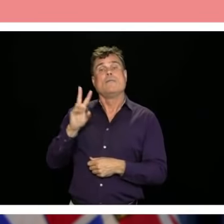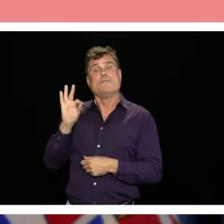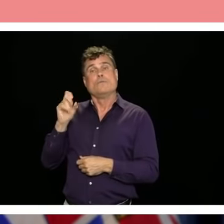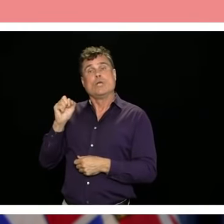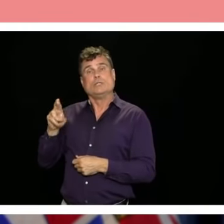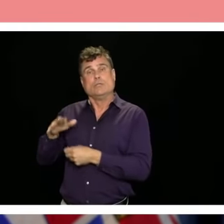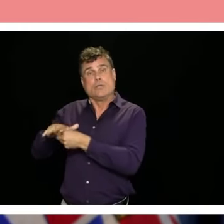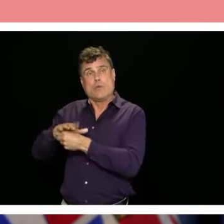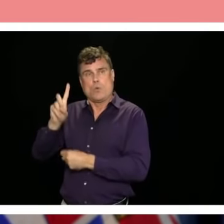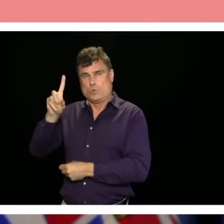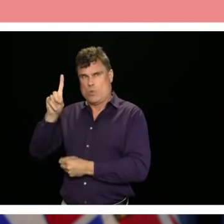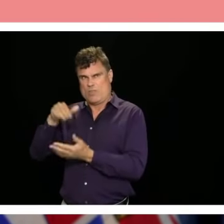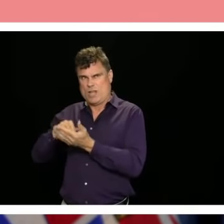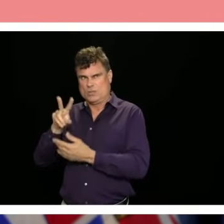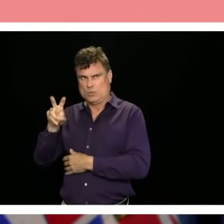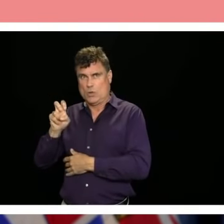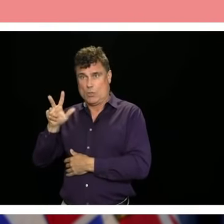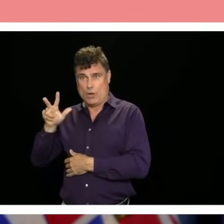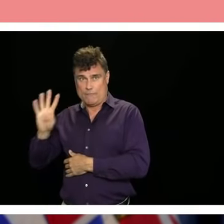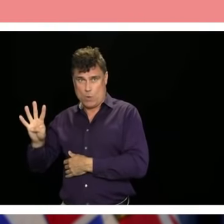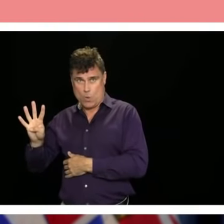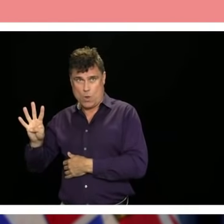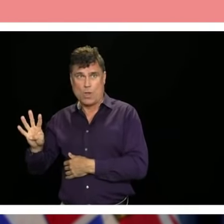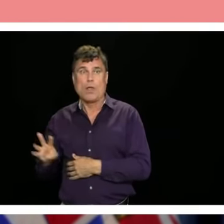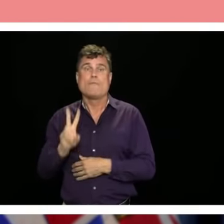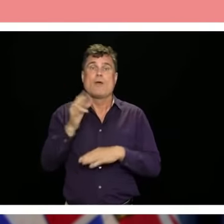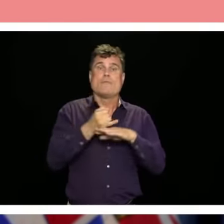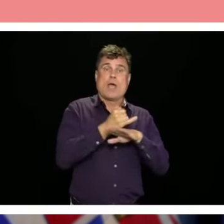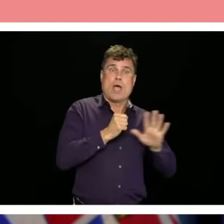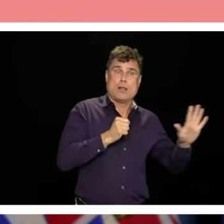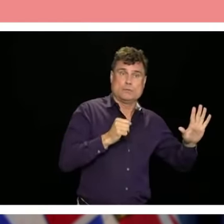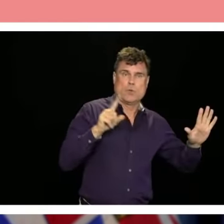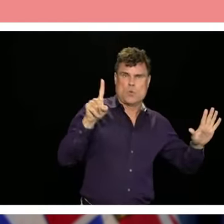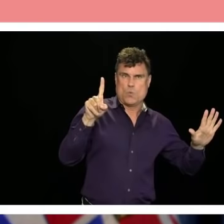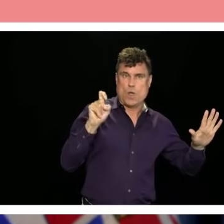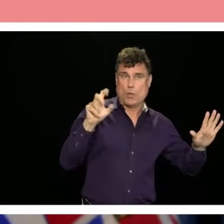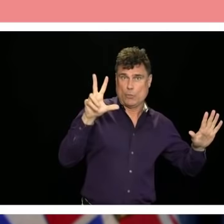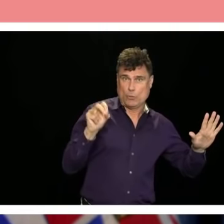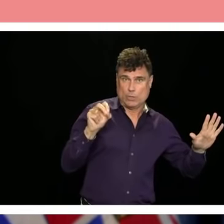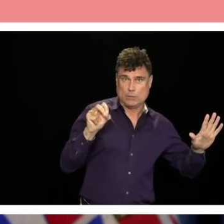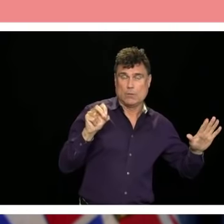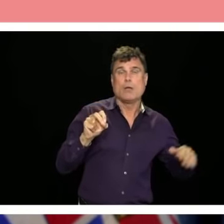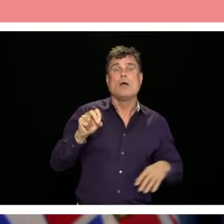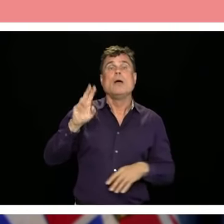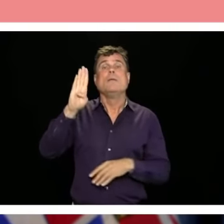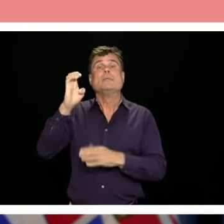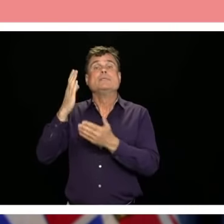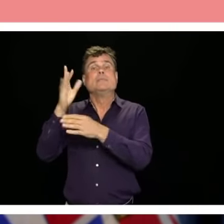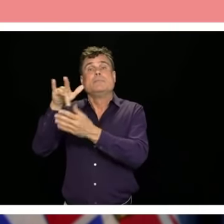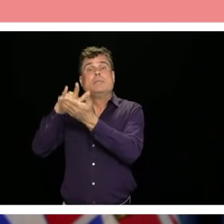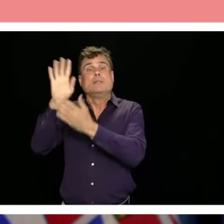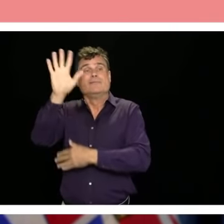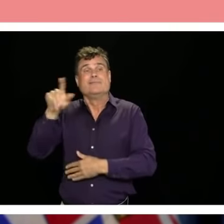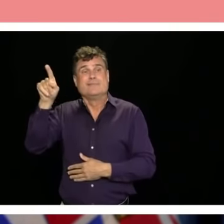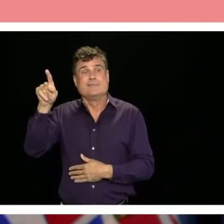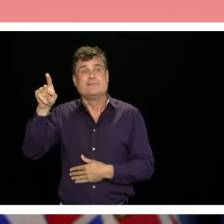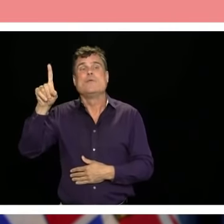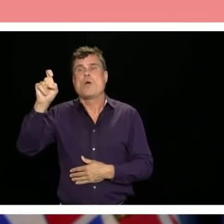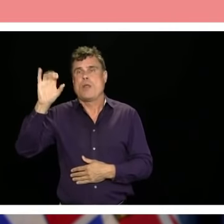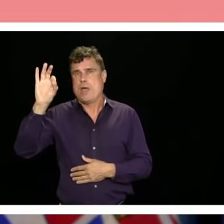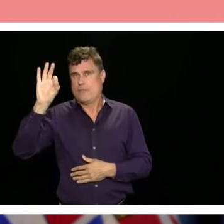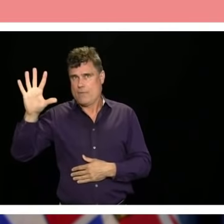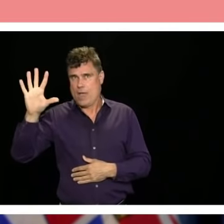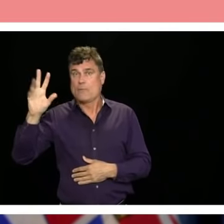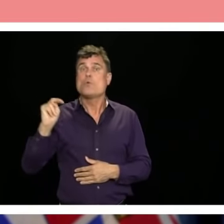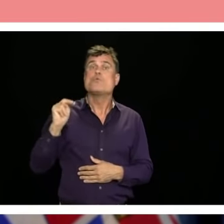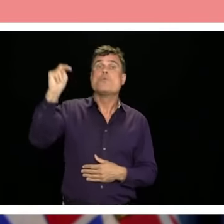1,334 in the Fraser Health Region, 130 on the Vancouver Island Health Region, 195 people in the Interior Health